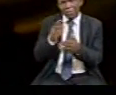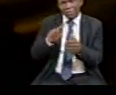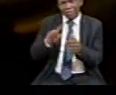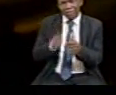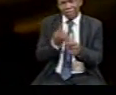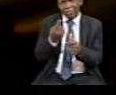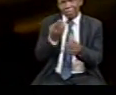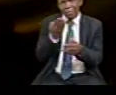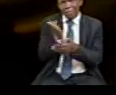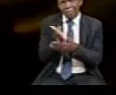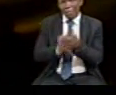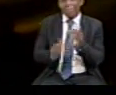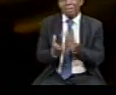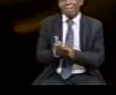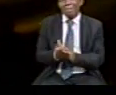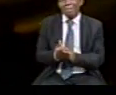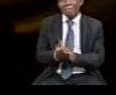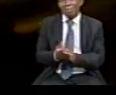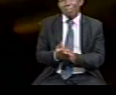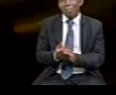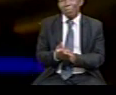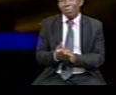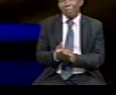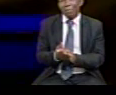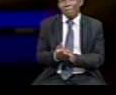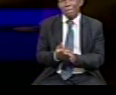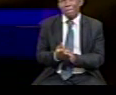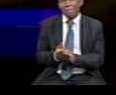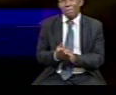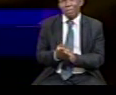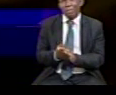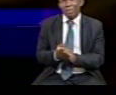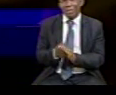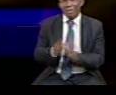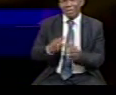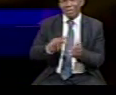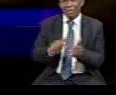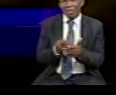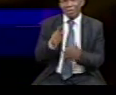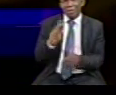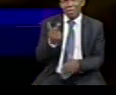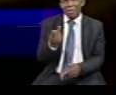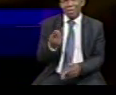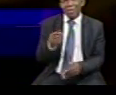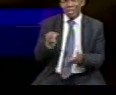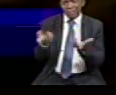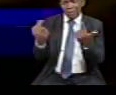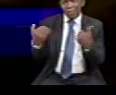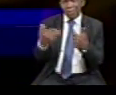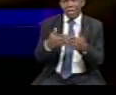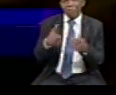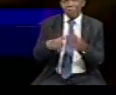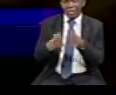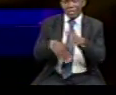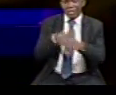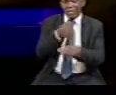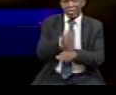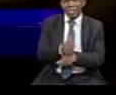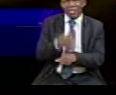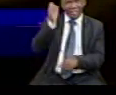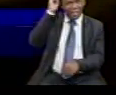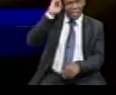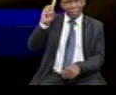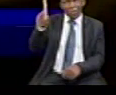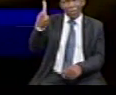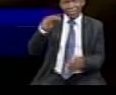he's coming as a judge, when he will come to establish the millennial reign, the reign of righteousness, when he's going